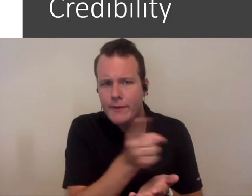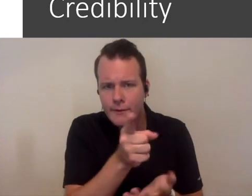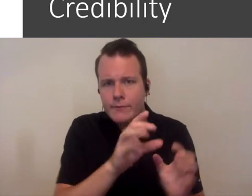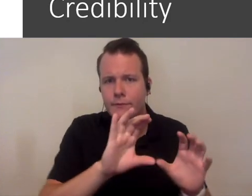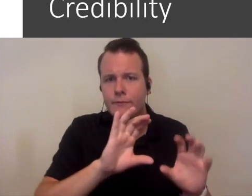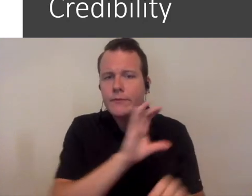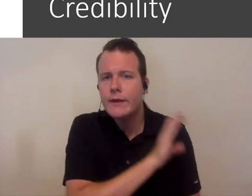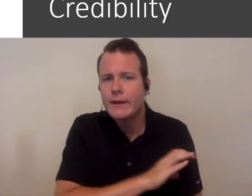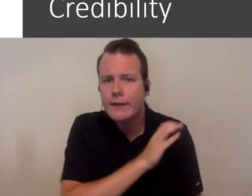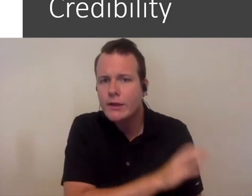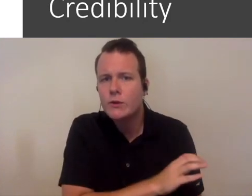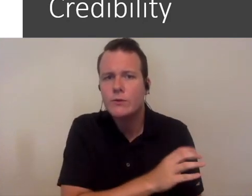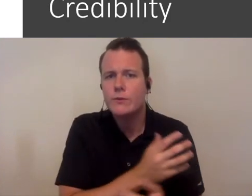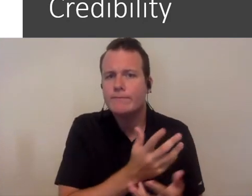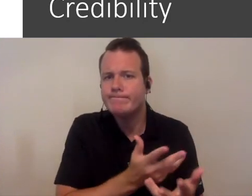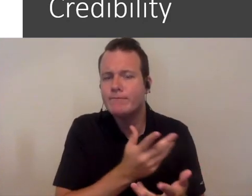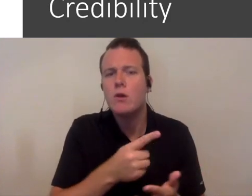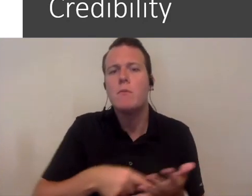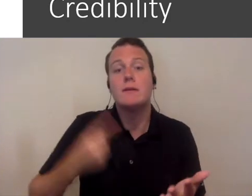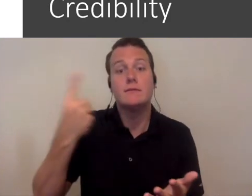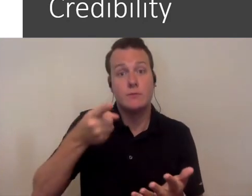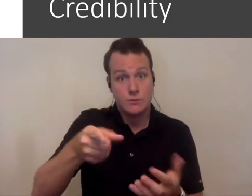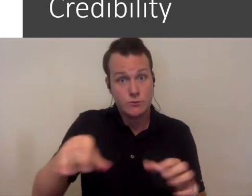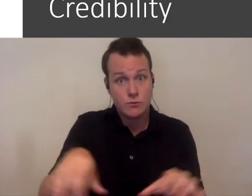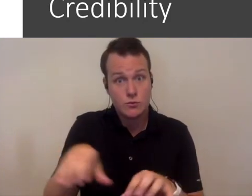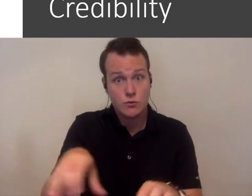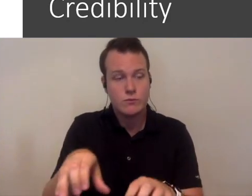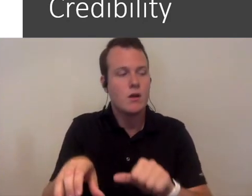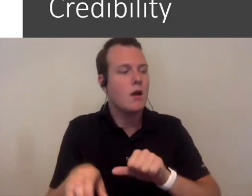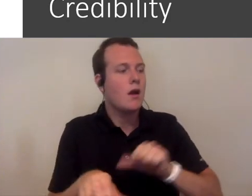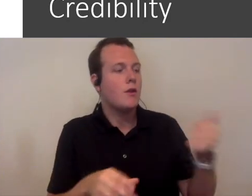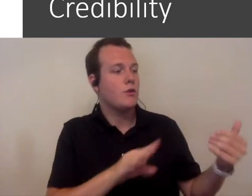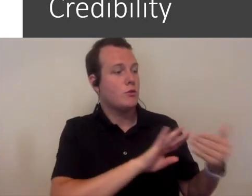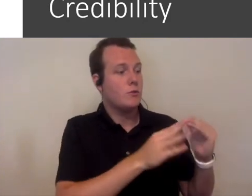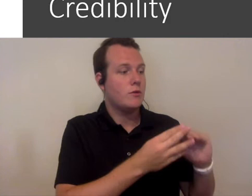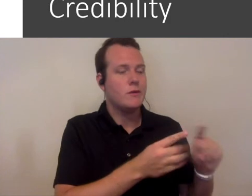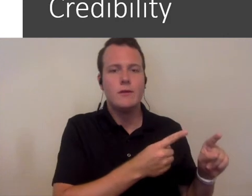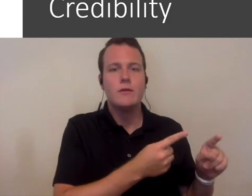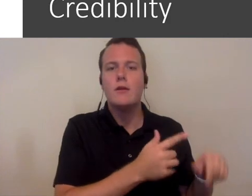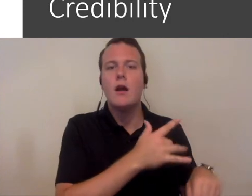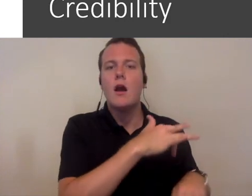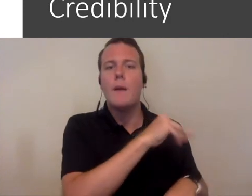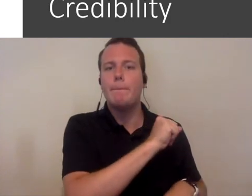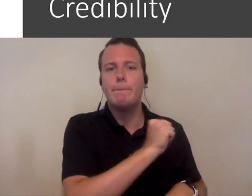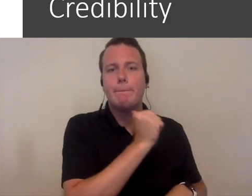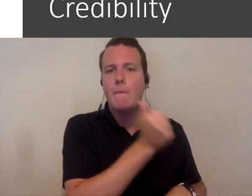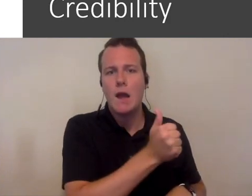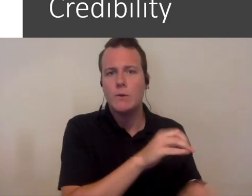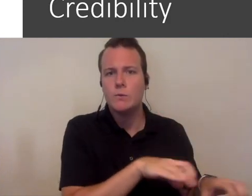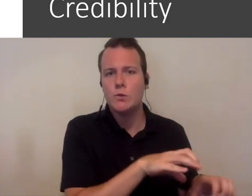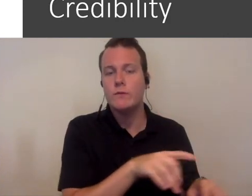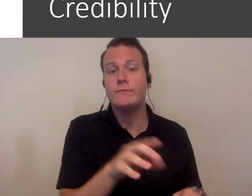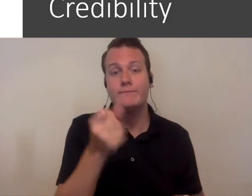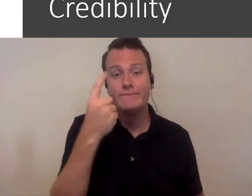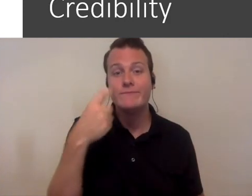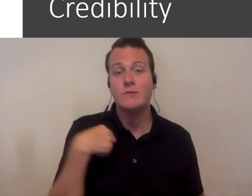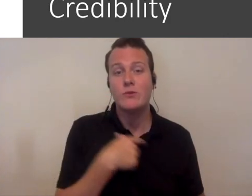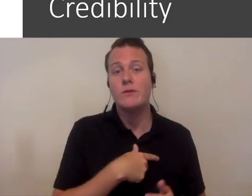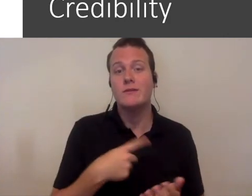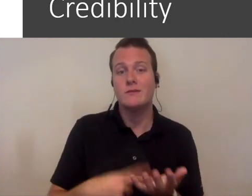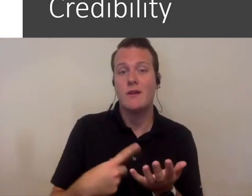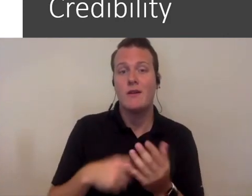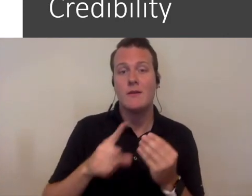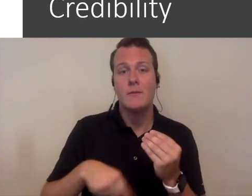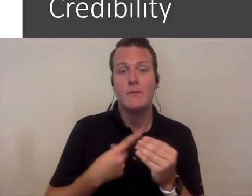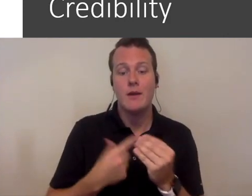practice? What is something that you're doing that maybe somebody else in the community is not doing? You know, again, we talk about